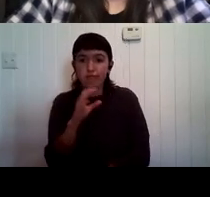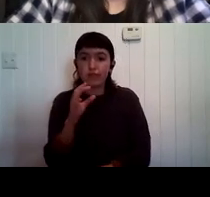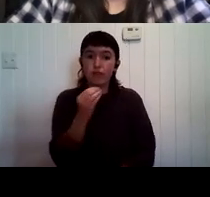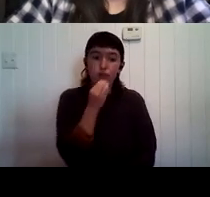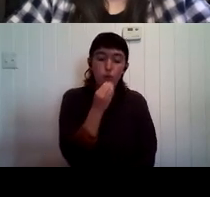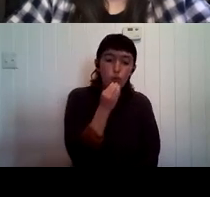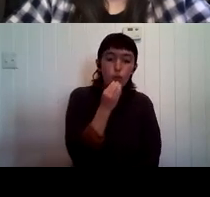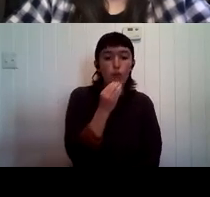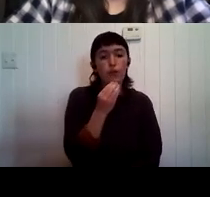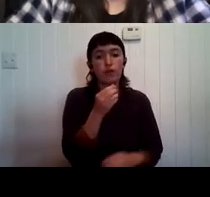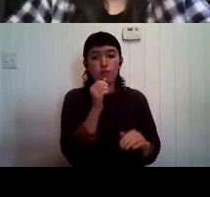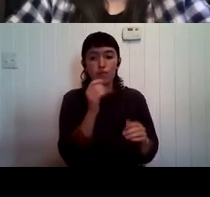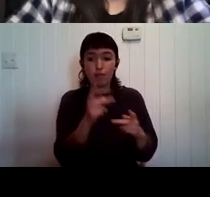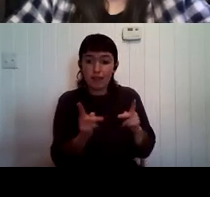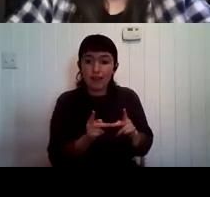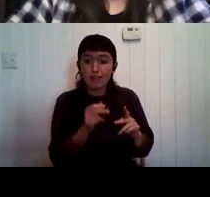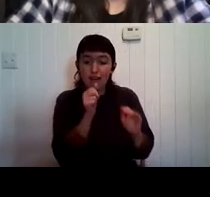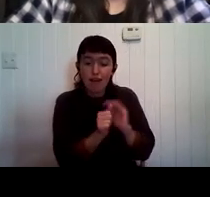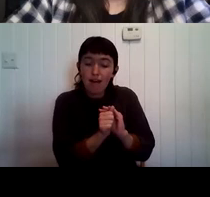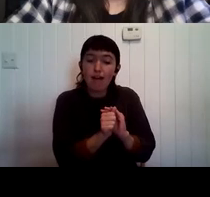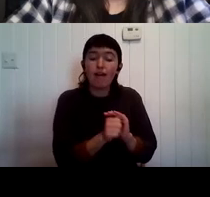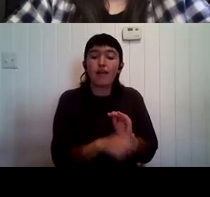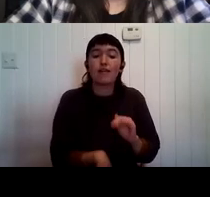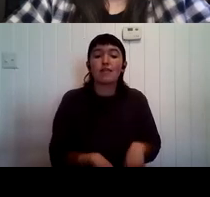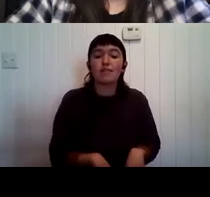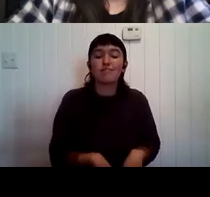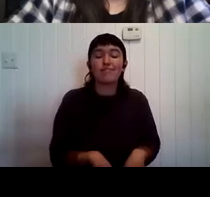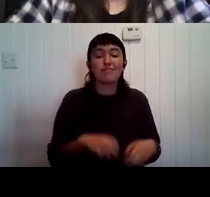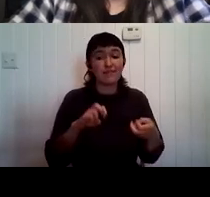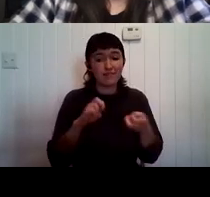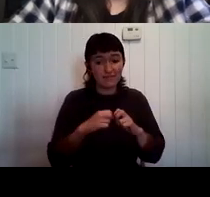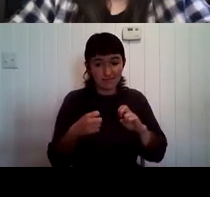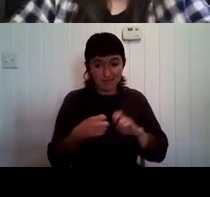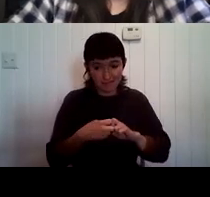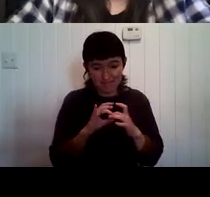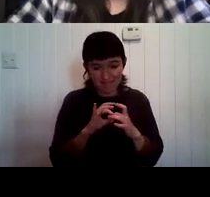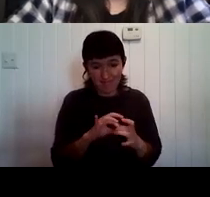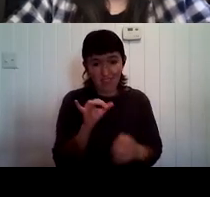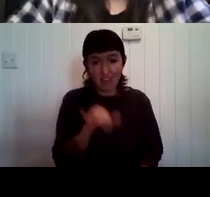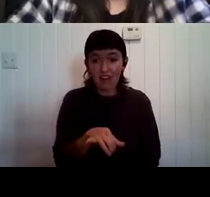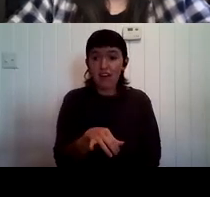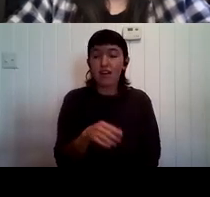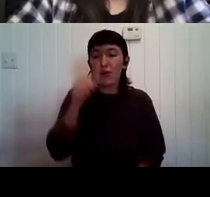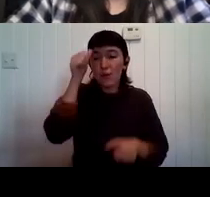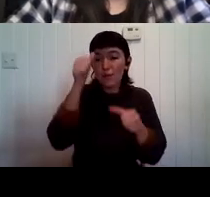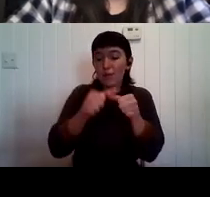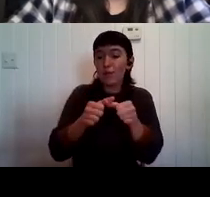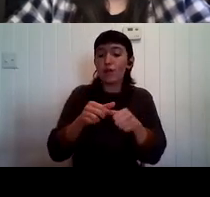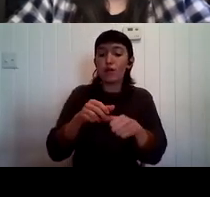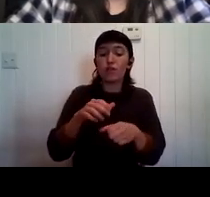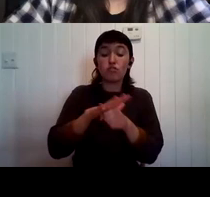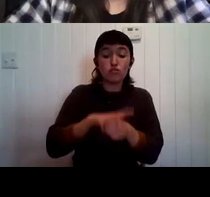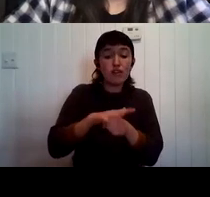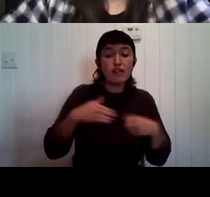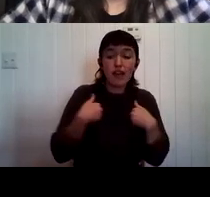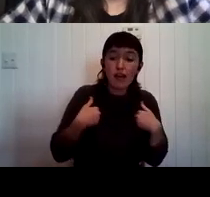But there's a problem there because remember what I said with stressed animals and even stressed people,